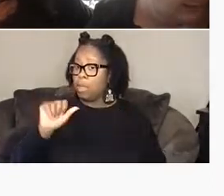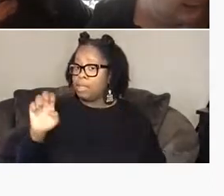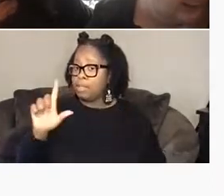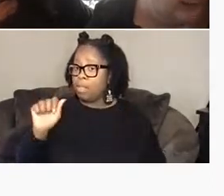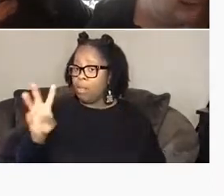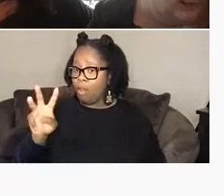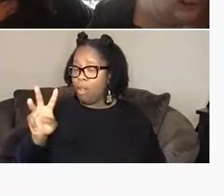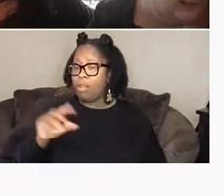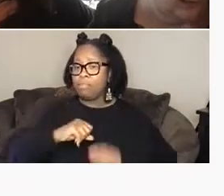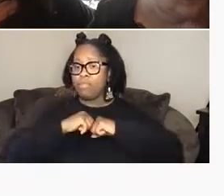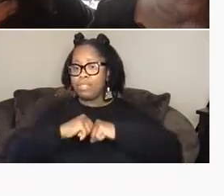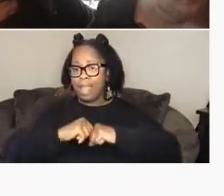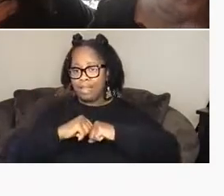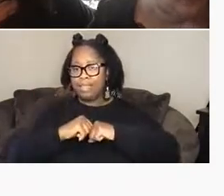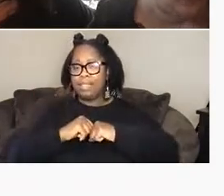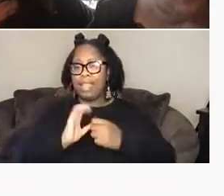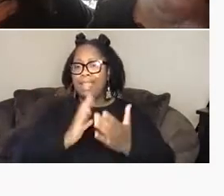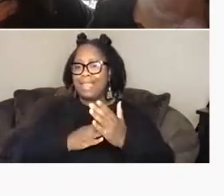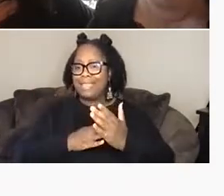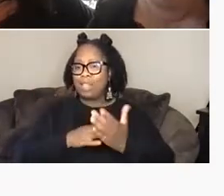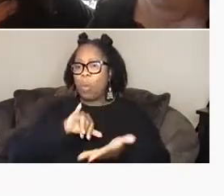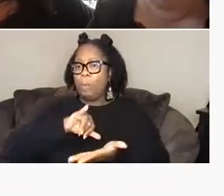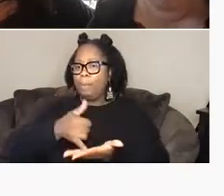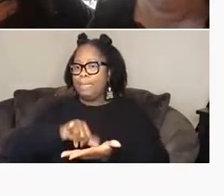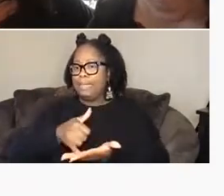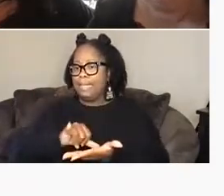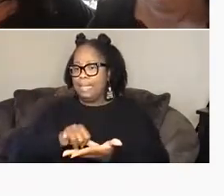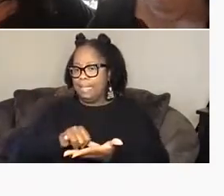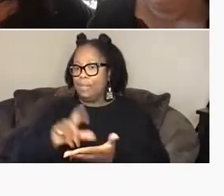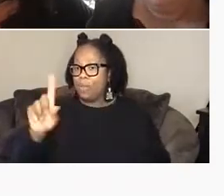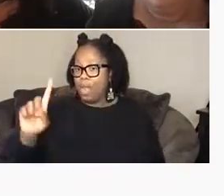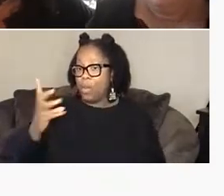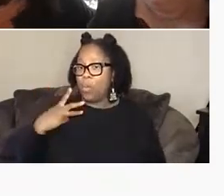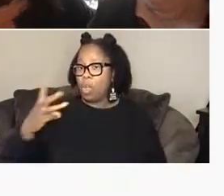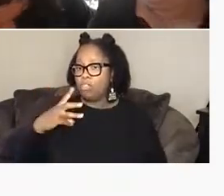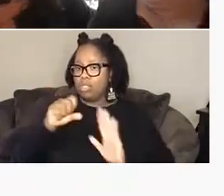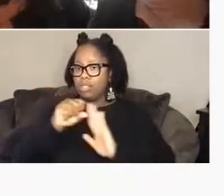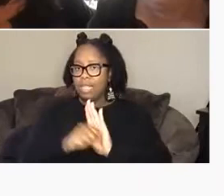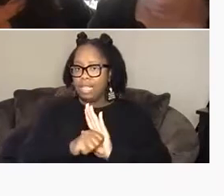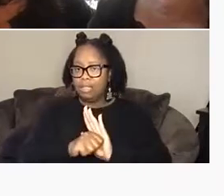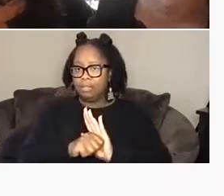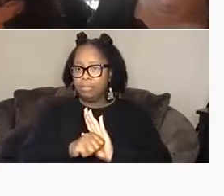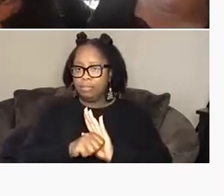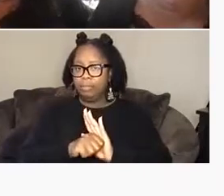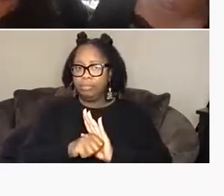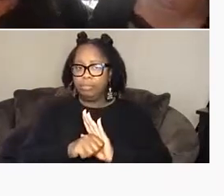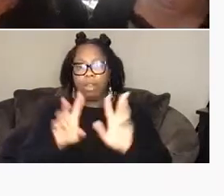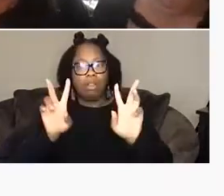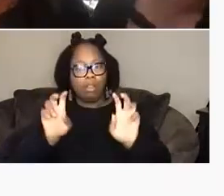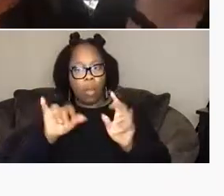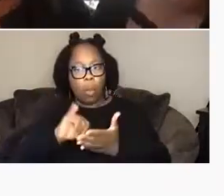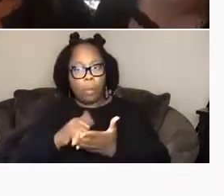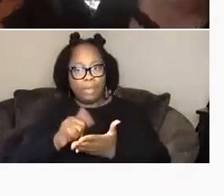that protect against obesity in Washington state. Obesity. Yeah.